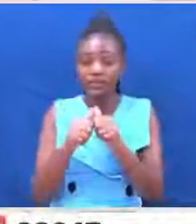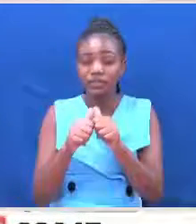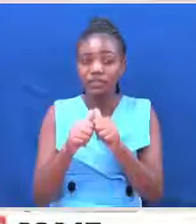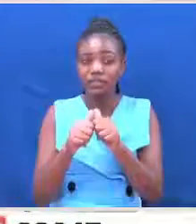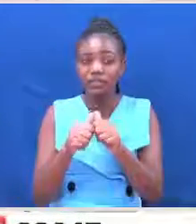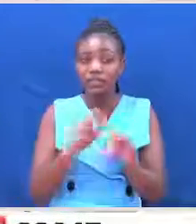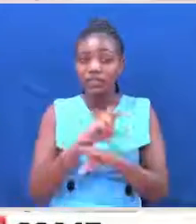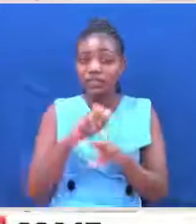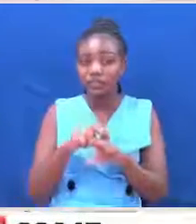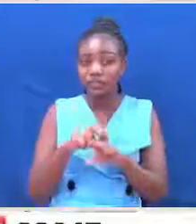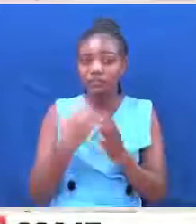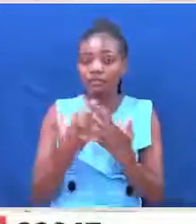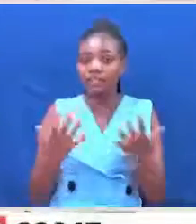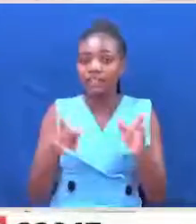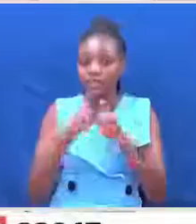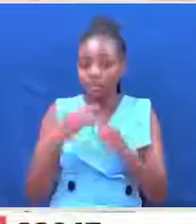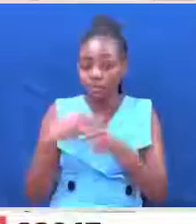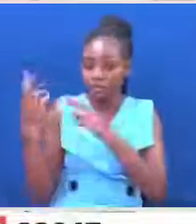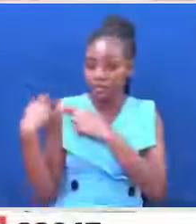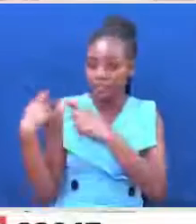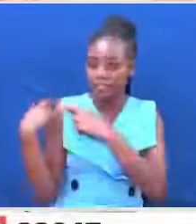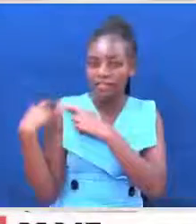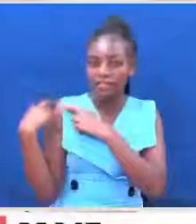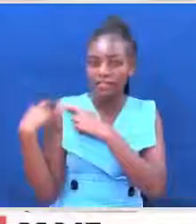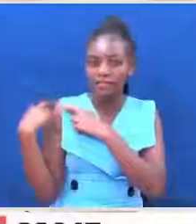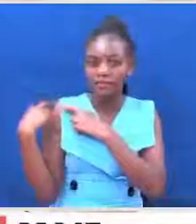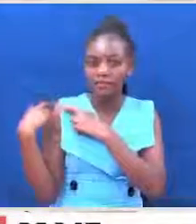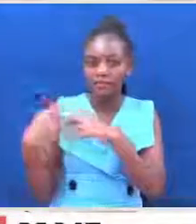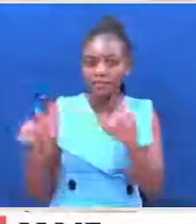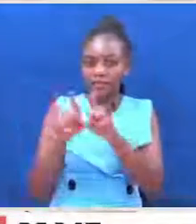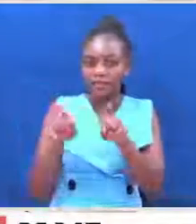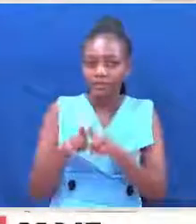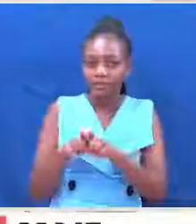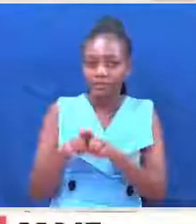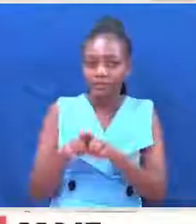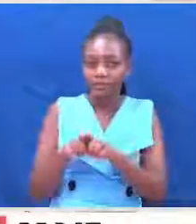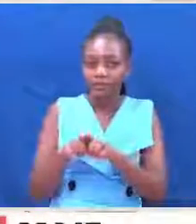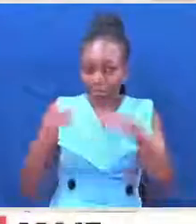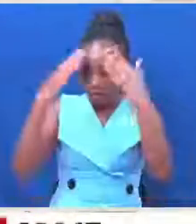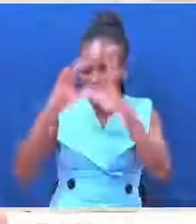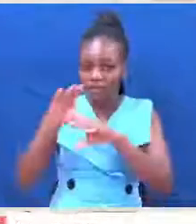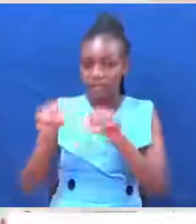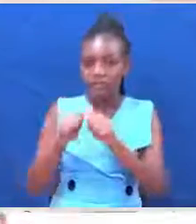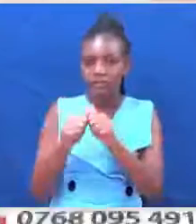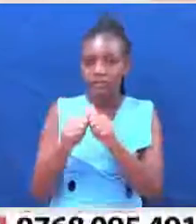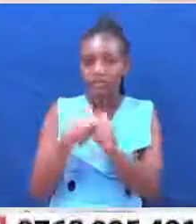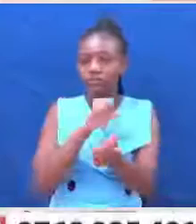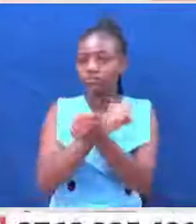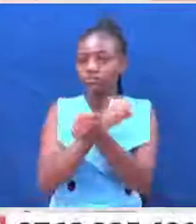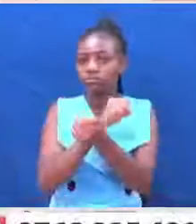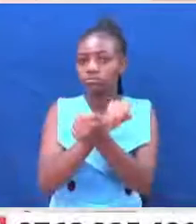on the national picture but also to take a look at where we are in each region when it comes to the specific projects